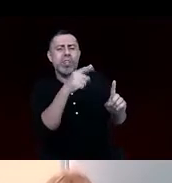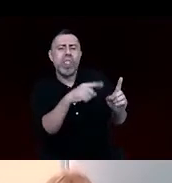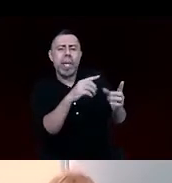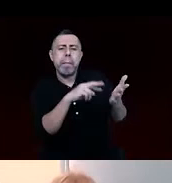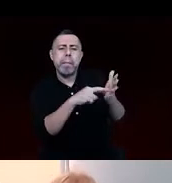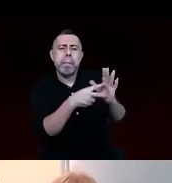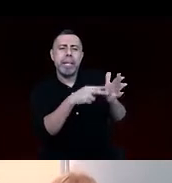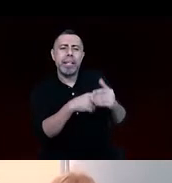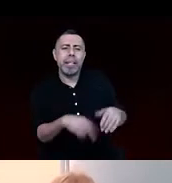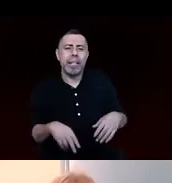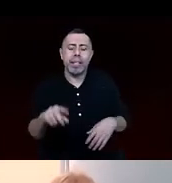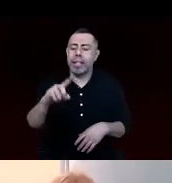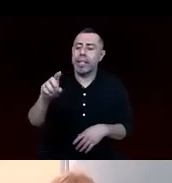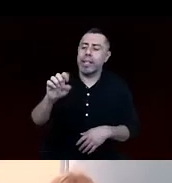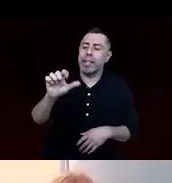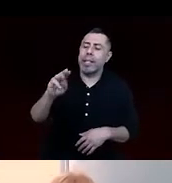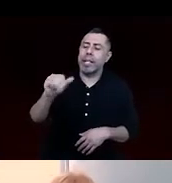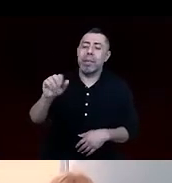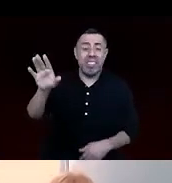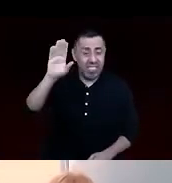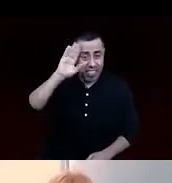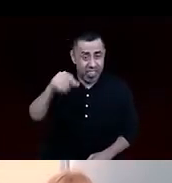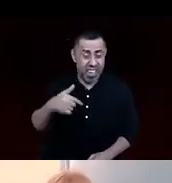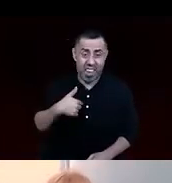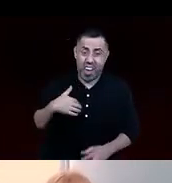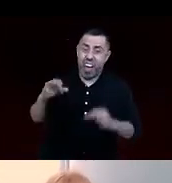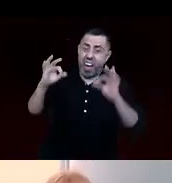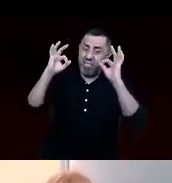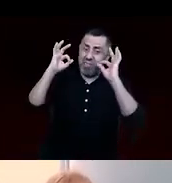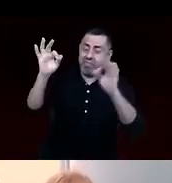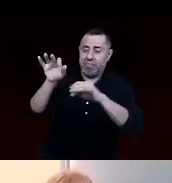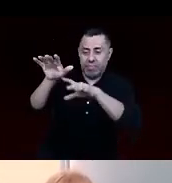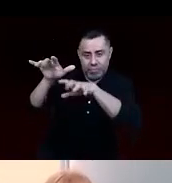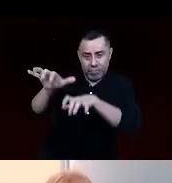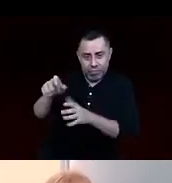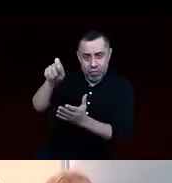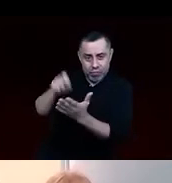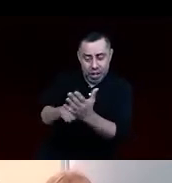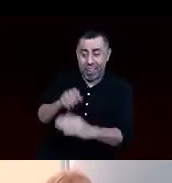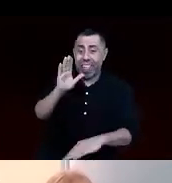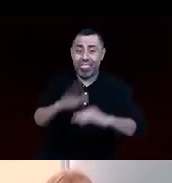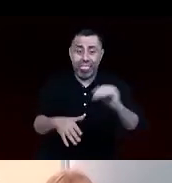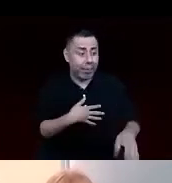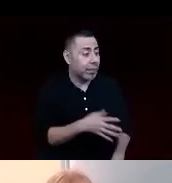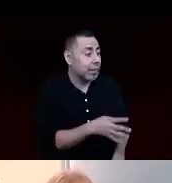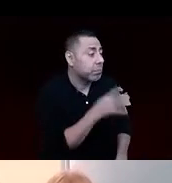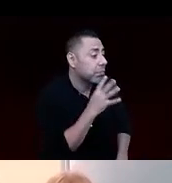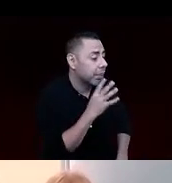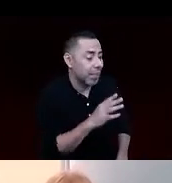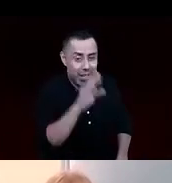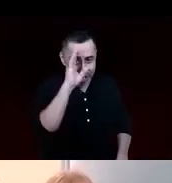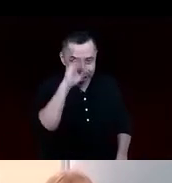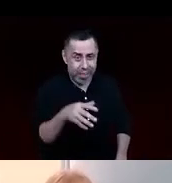think I'm a better writer than speaker. And even when I was rearing you all, I would write you. I